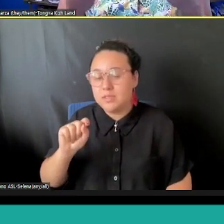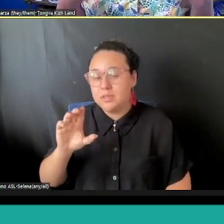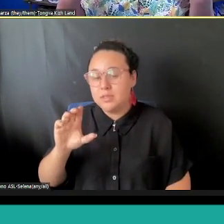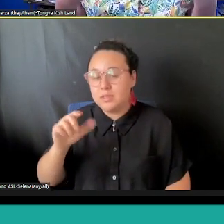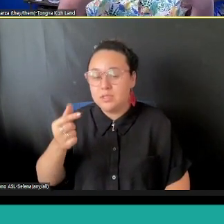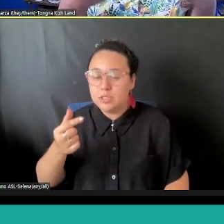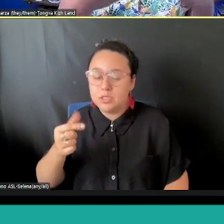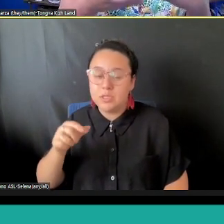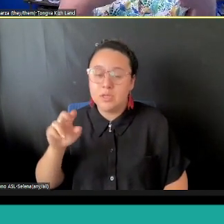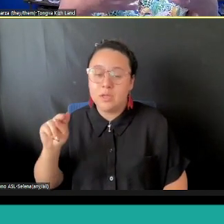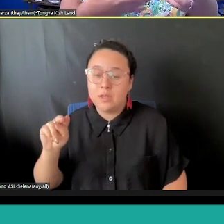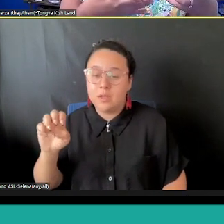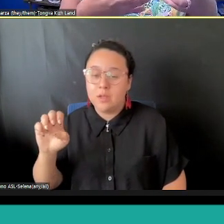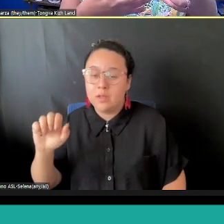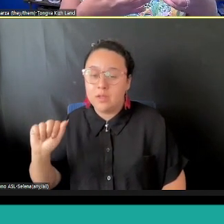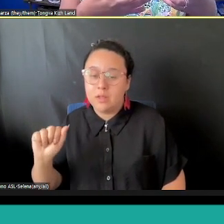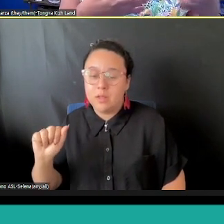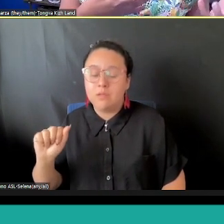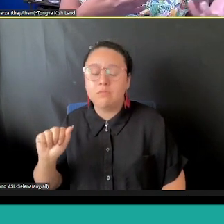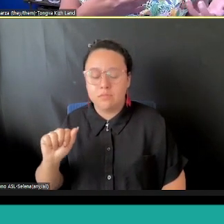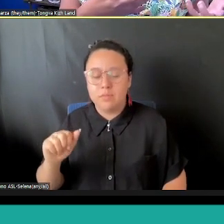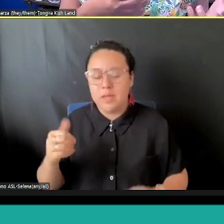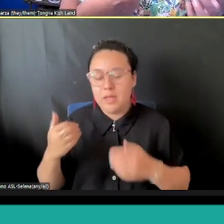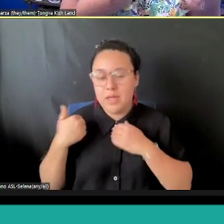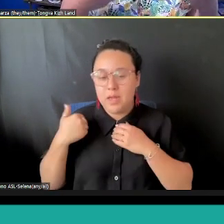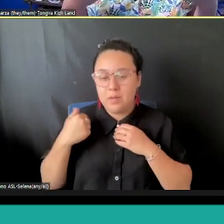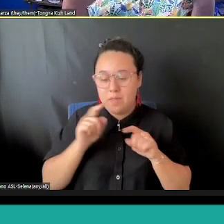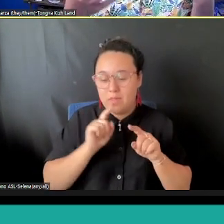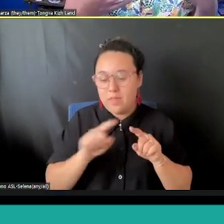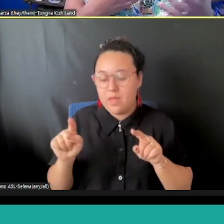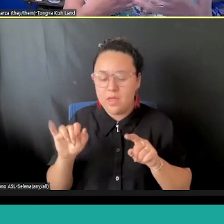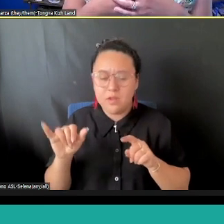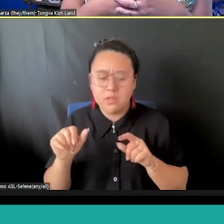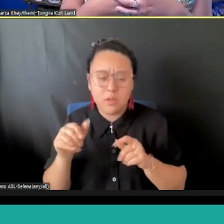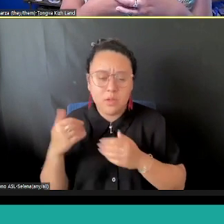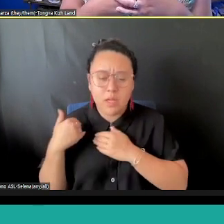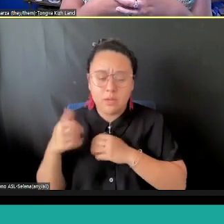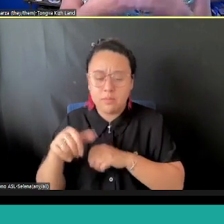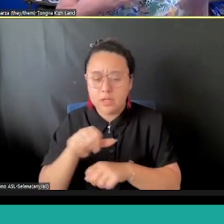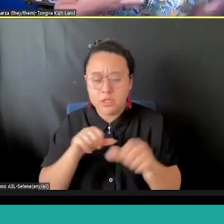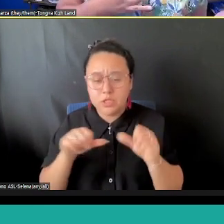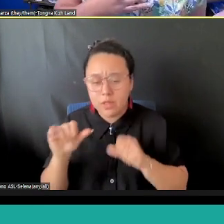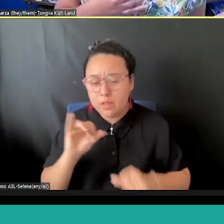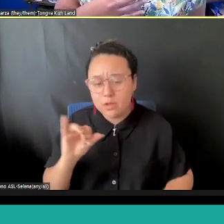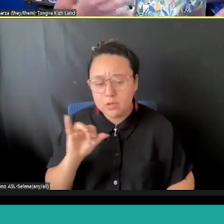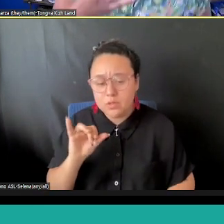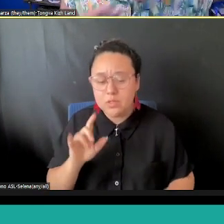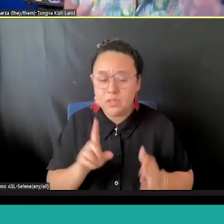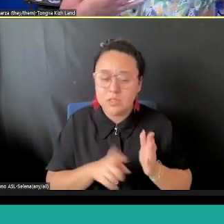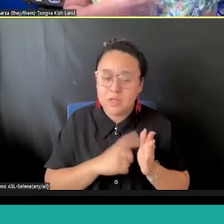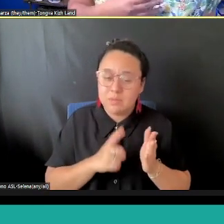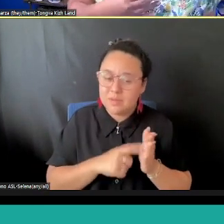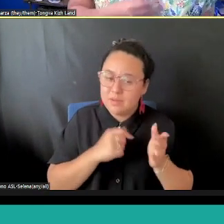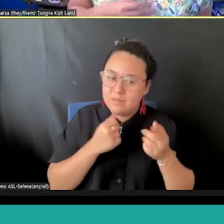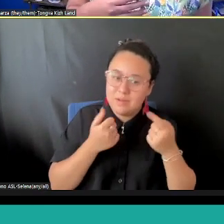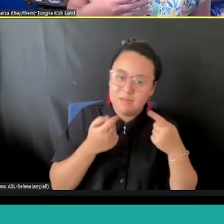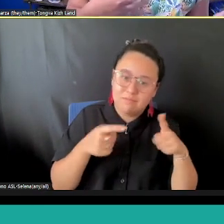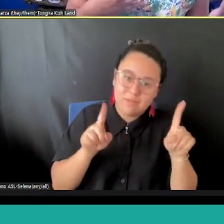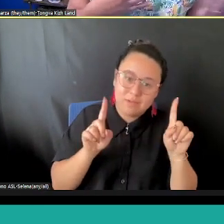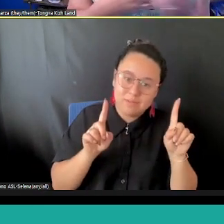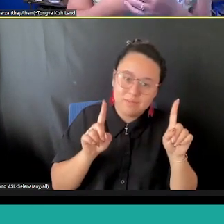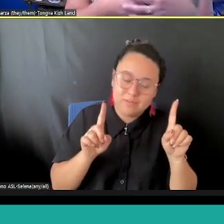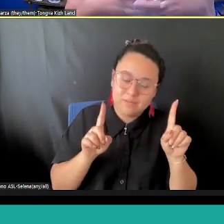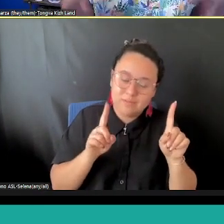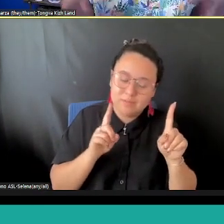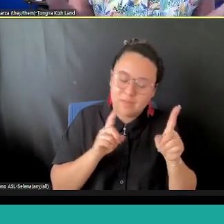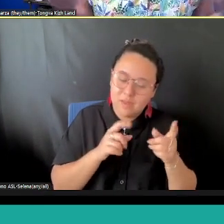also about accountability to one another as well. And I think that sometimes we don't do as good and we don't do as well in that part, right?